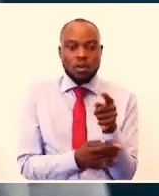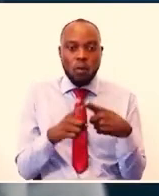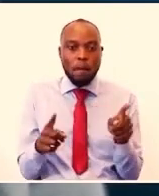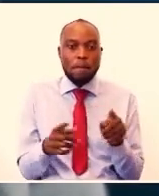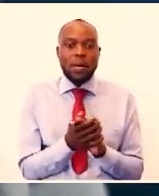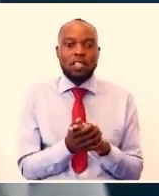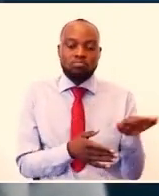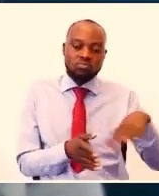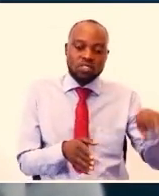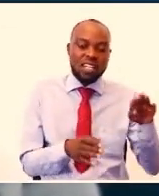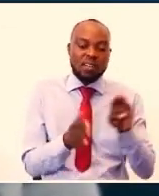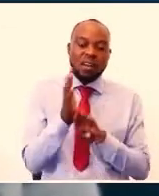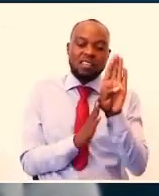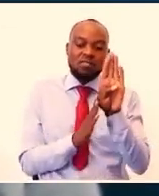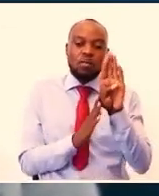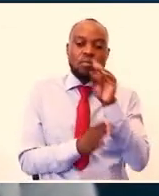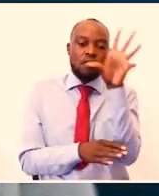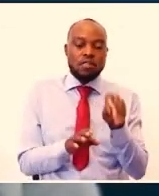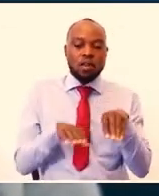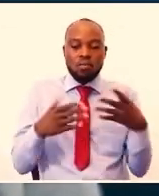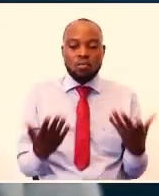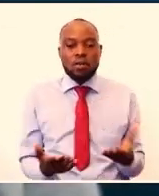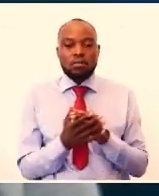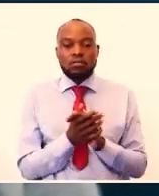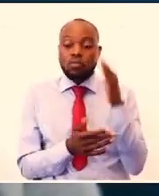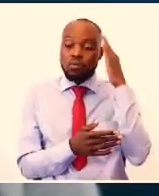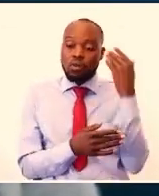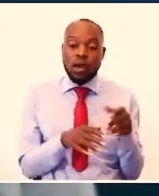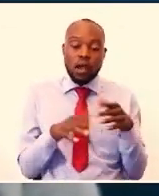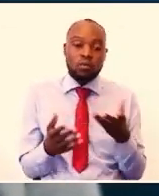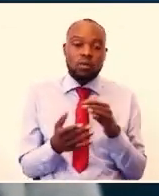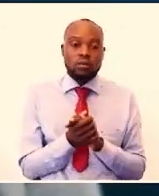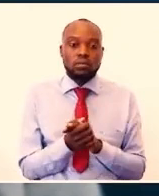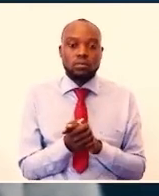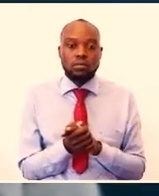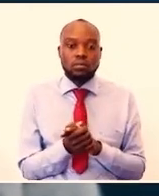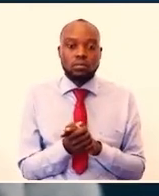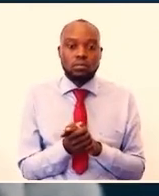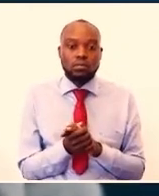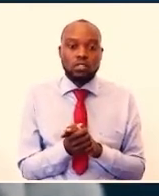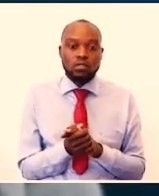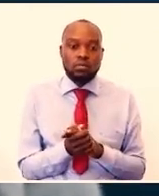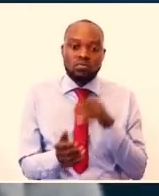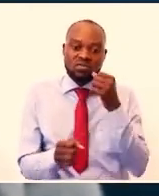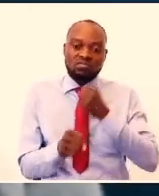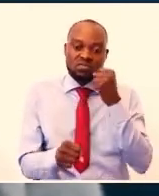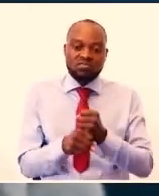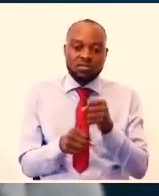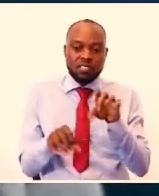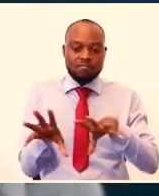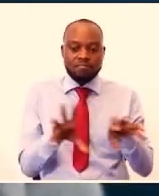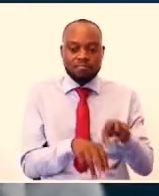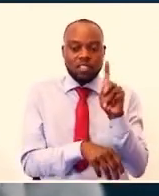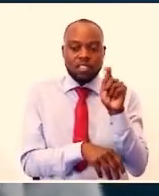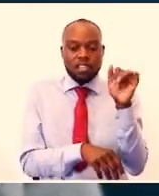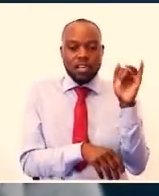community going to develop Africa? I'm forgetting that the judicious management of natural resources will put